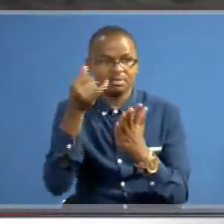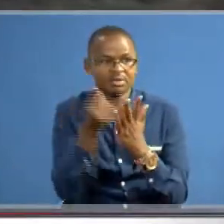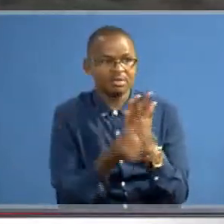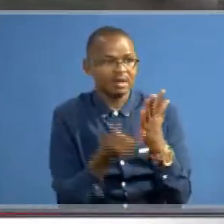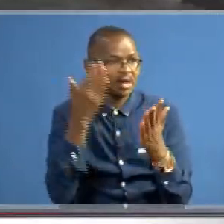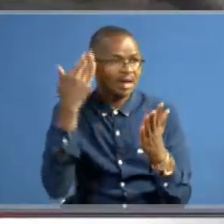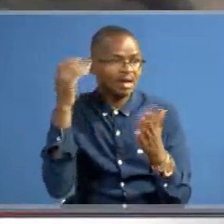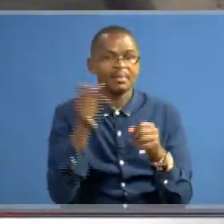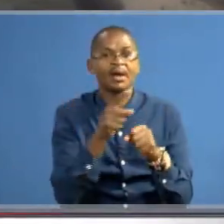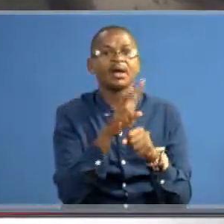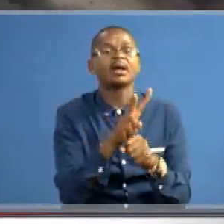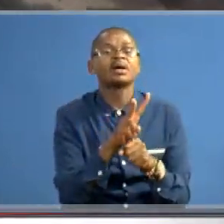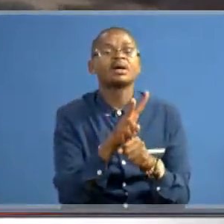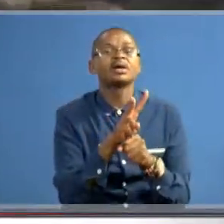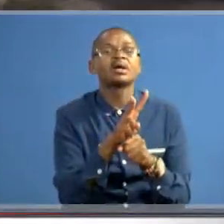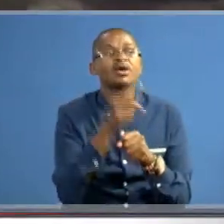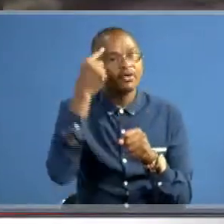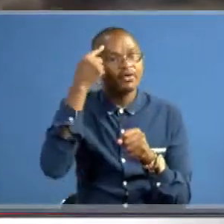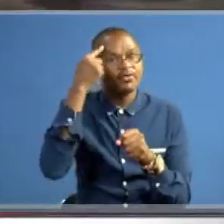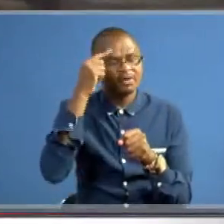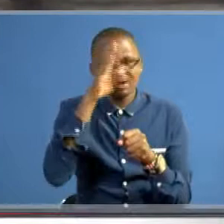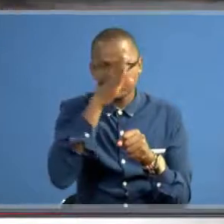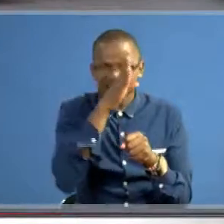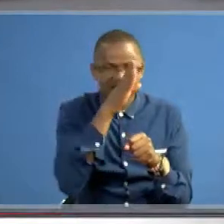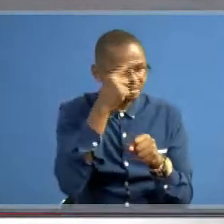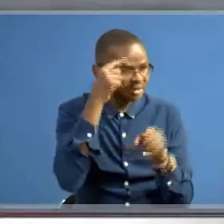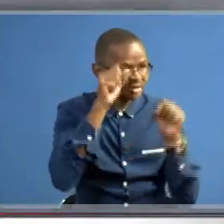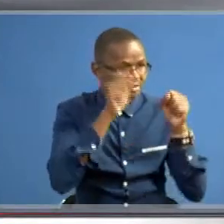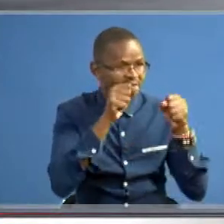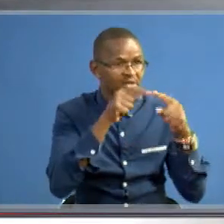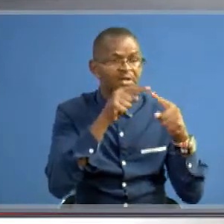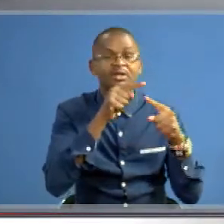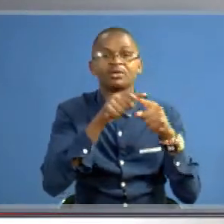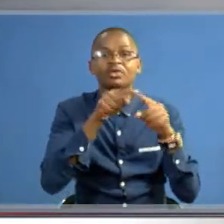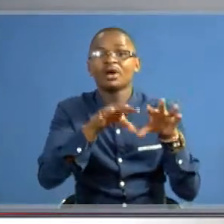last December, casting further doubt on its ability